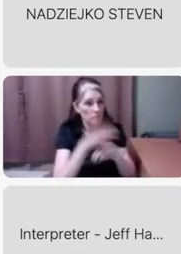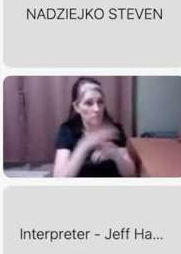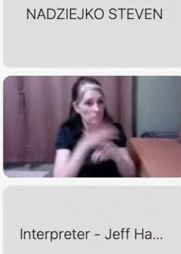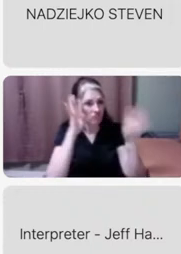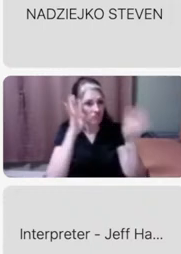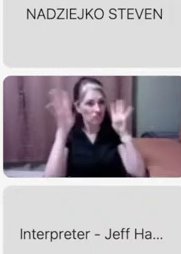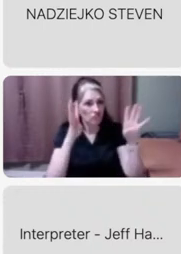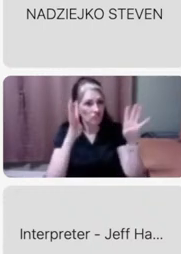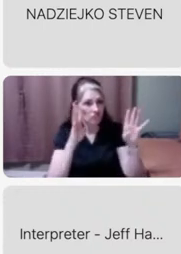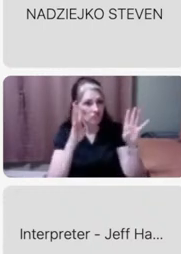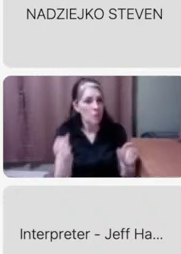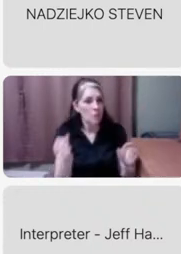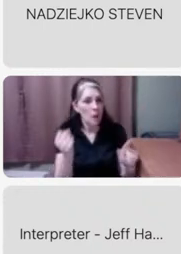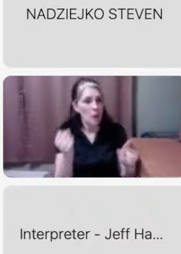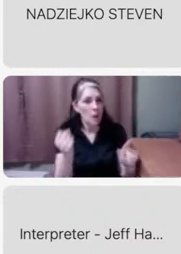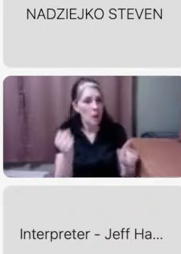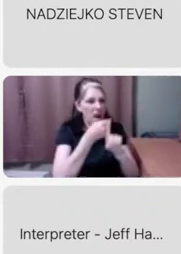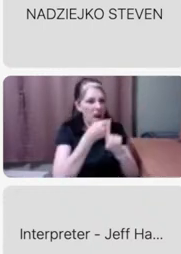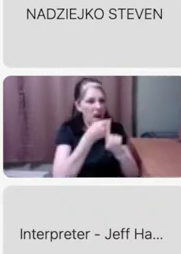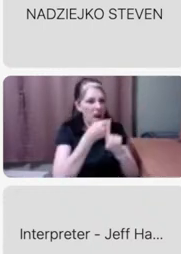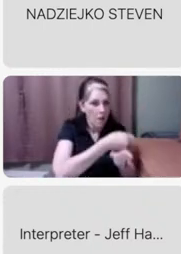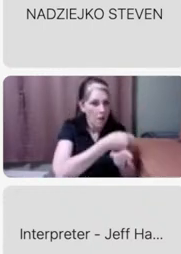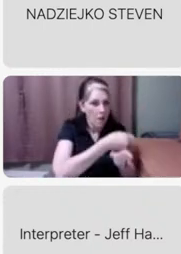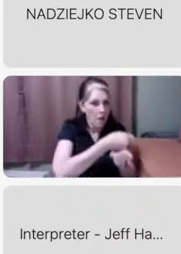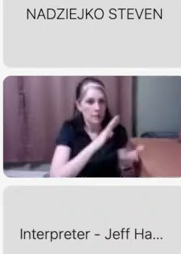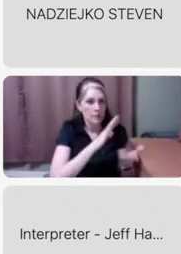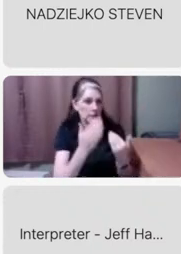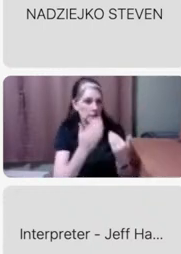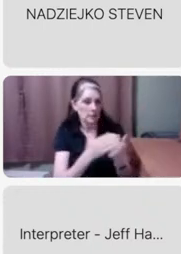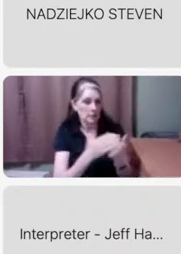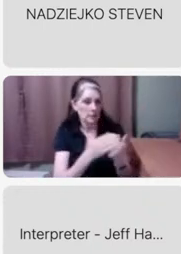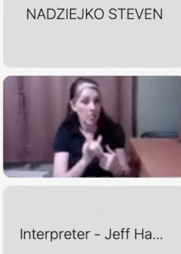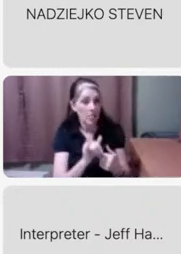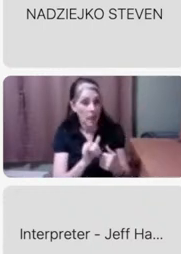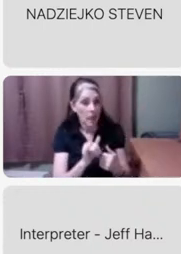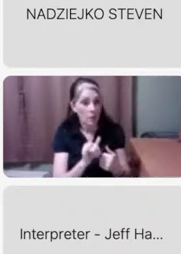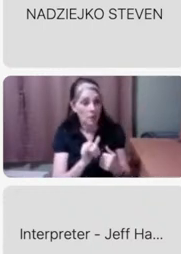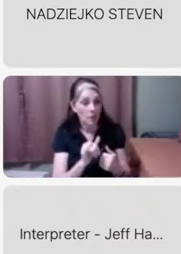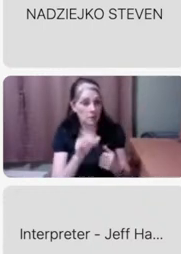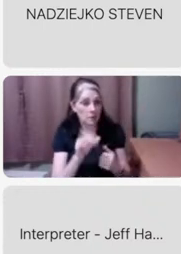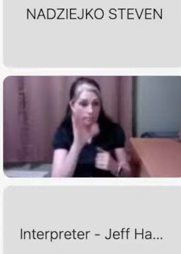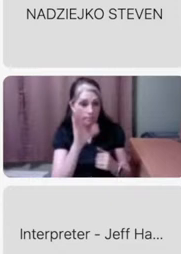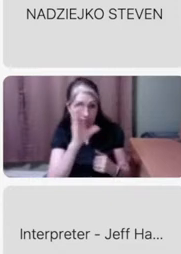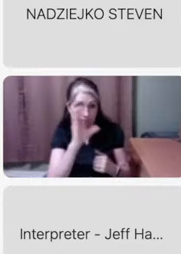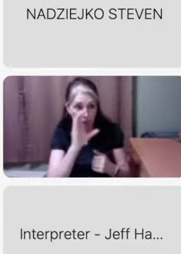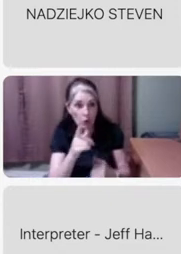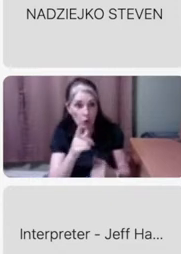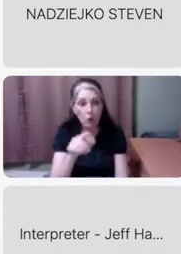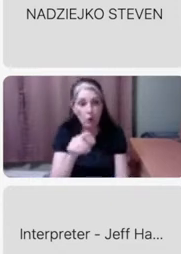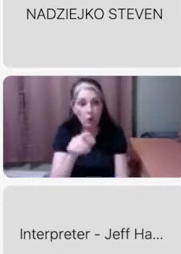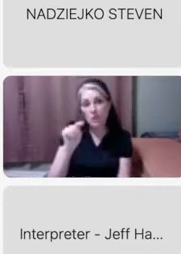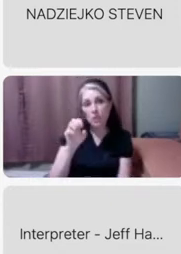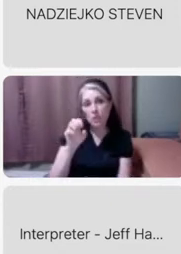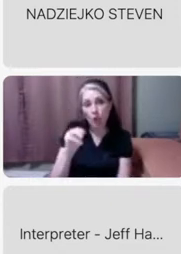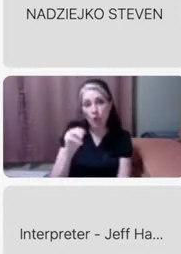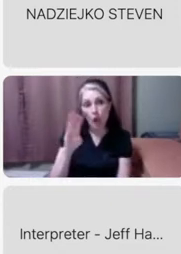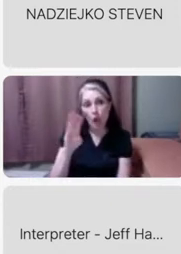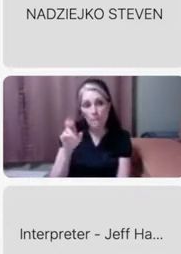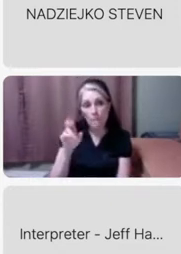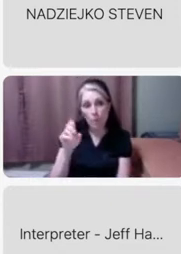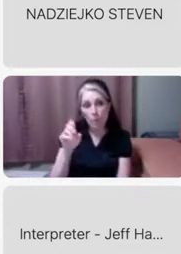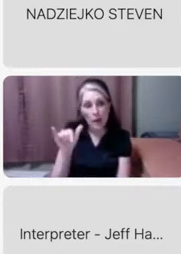easily that was a scouts report of tom brady in the 2000 nfl combine